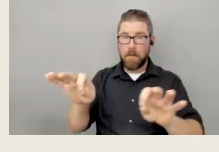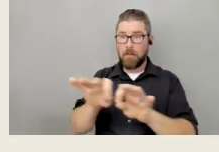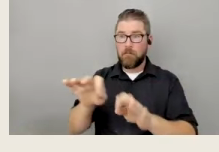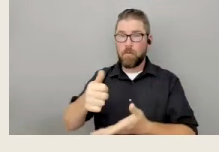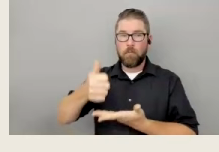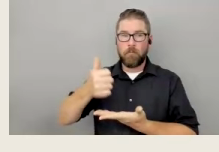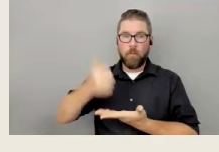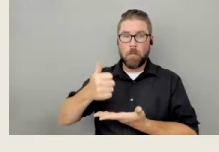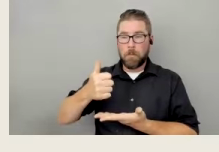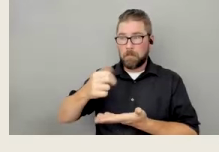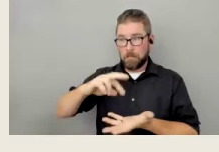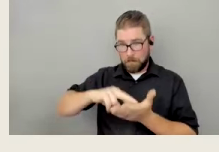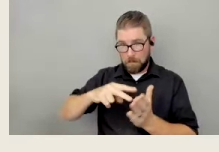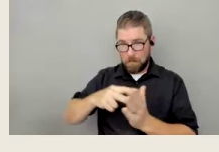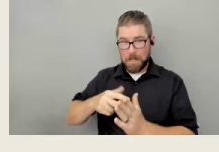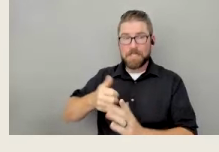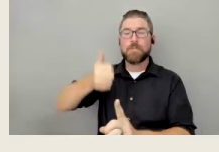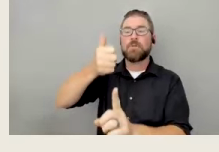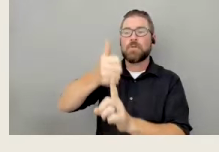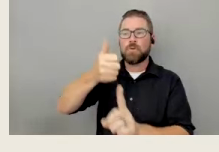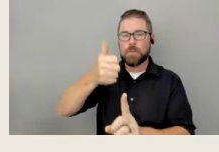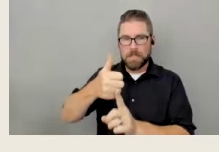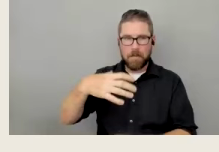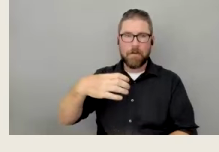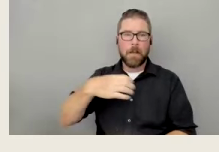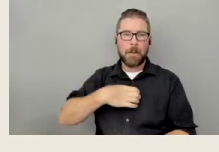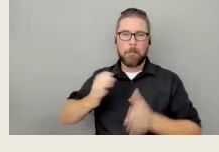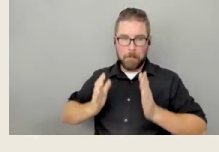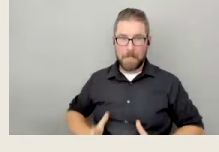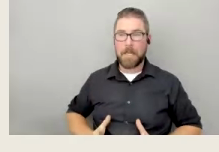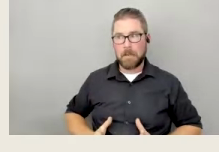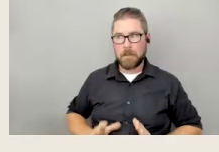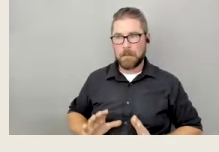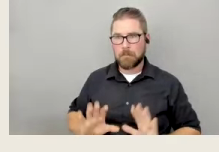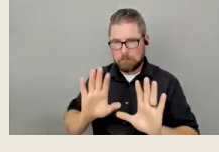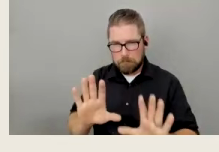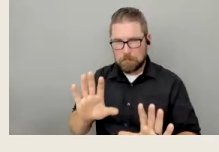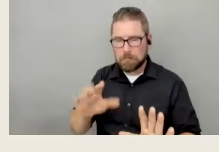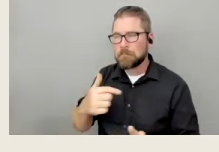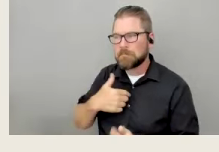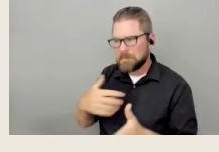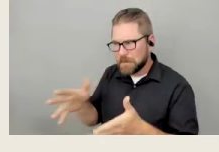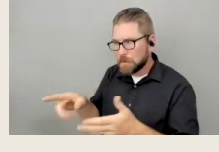the complainant. I would just encourage the student to file that complaint using that form.